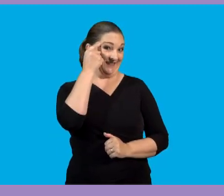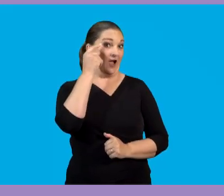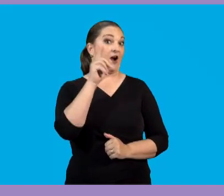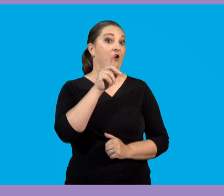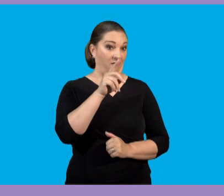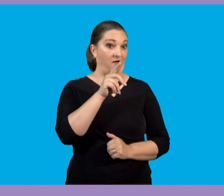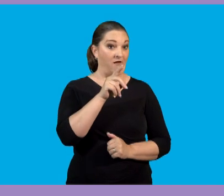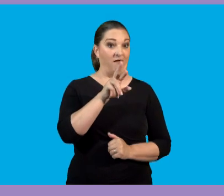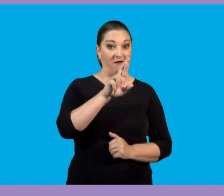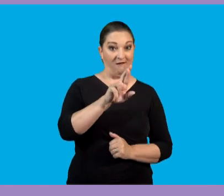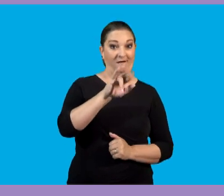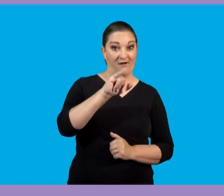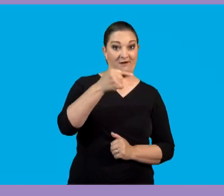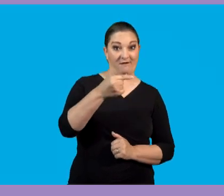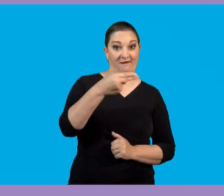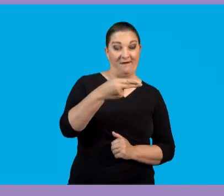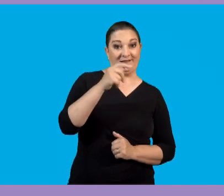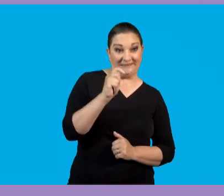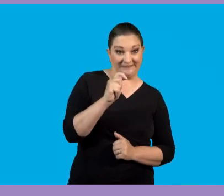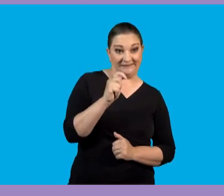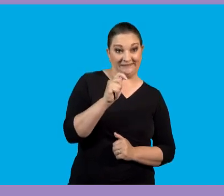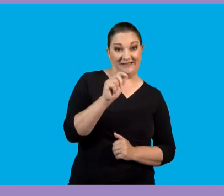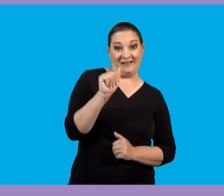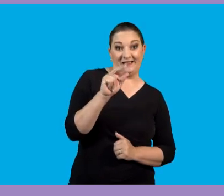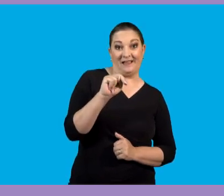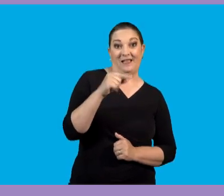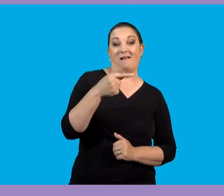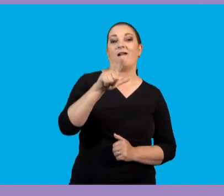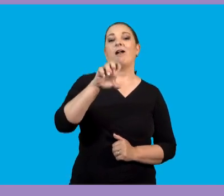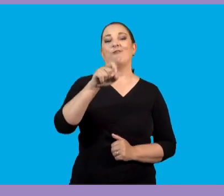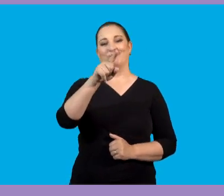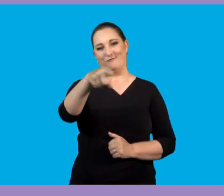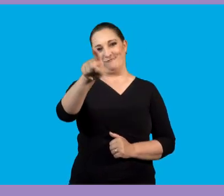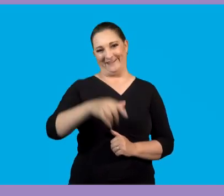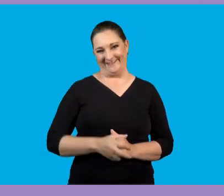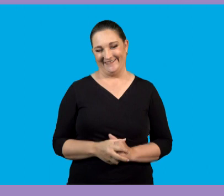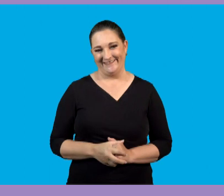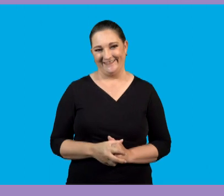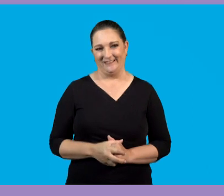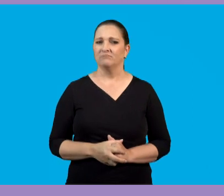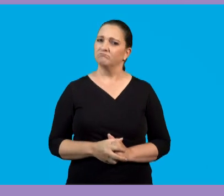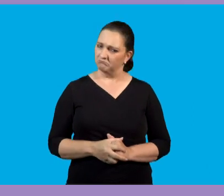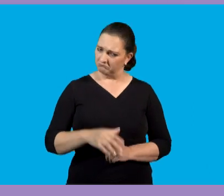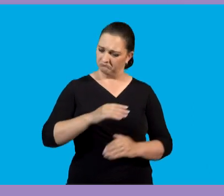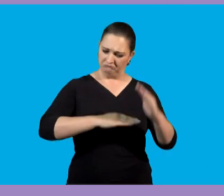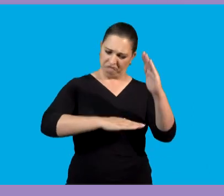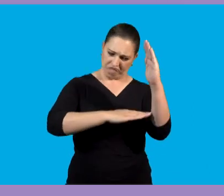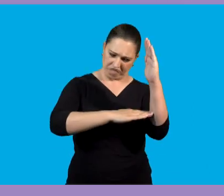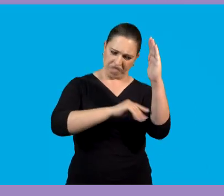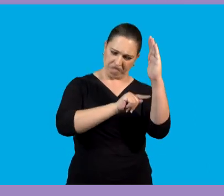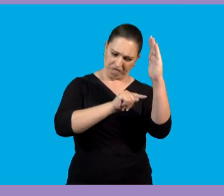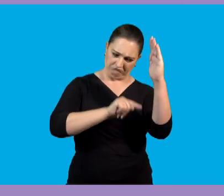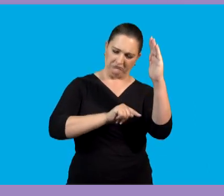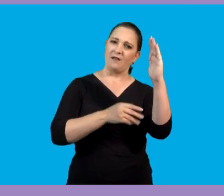a right-angled triangle, then you are absolutely correct. So this is a